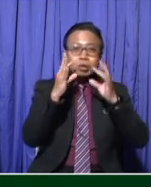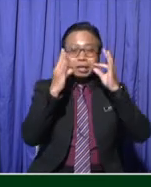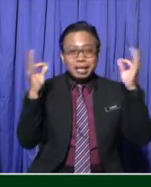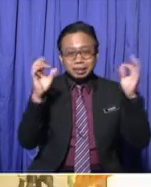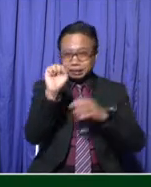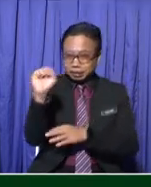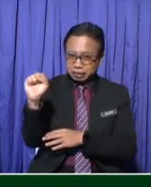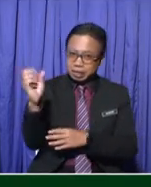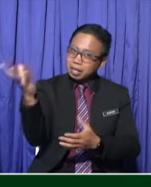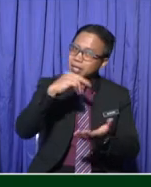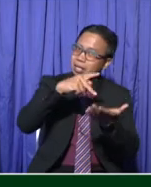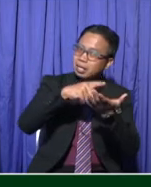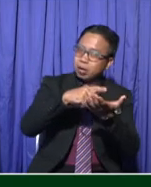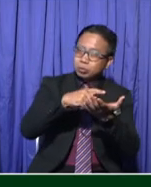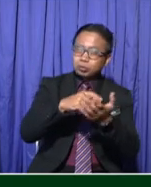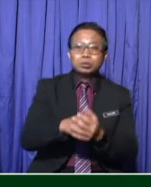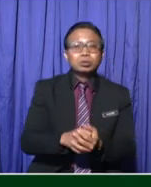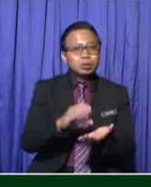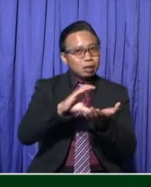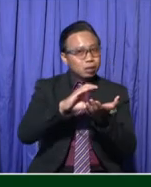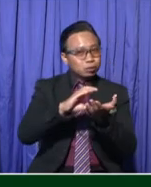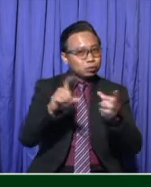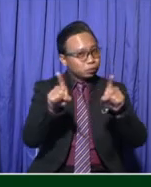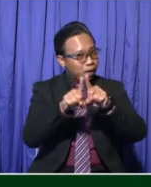us count together.